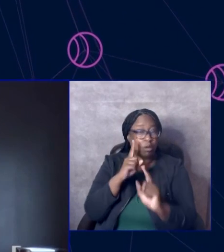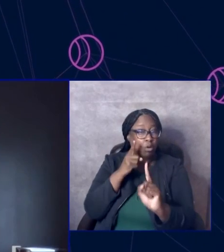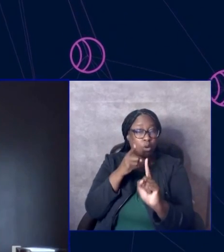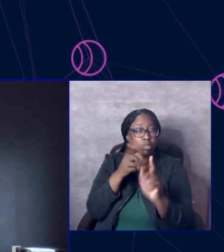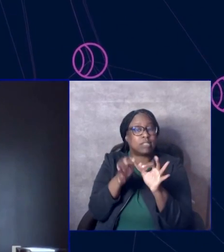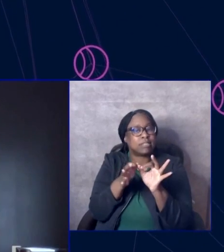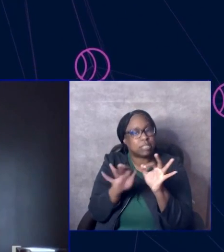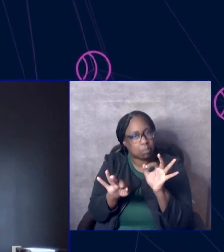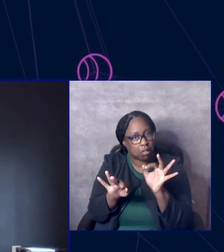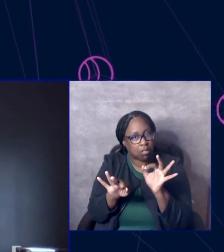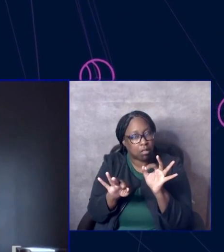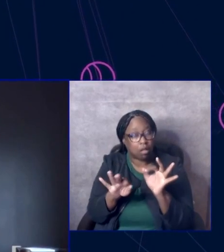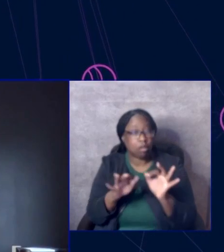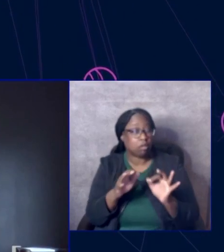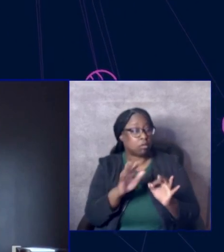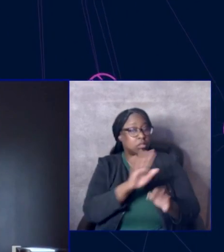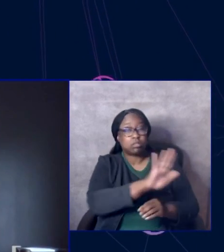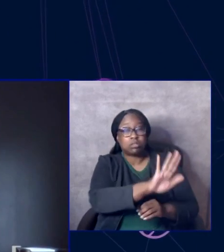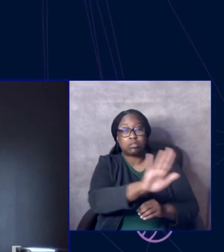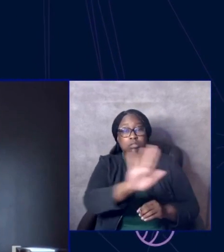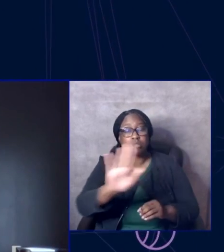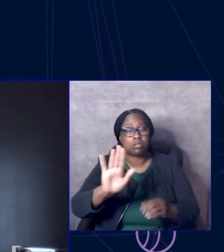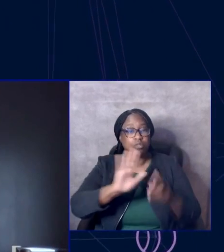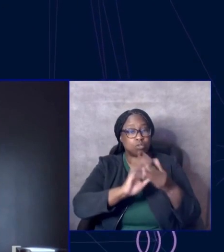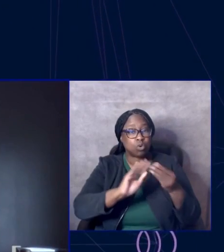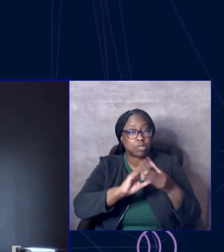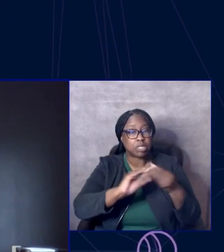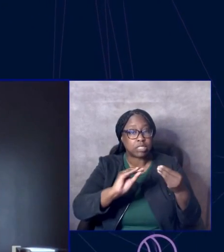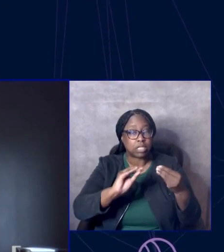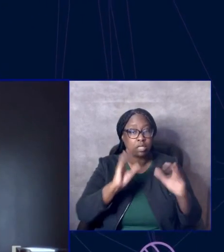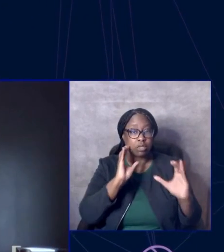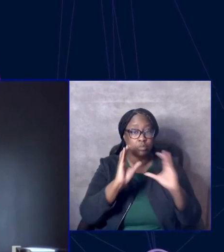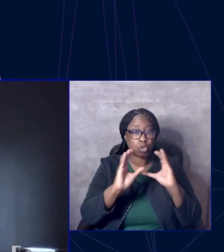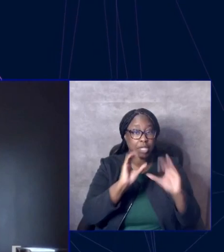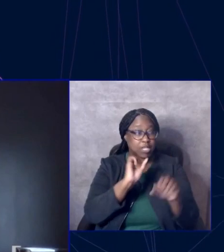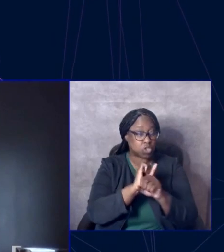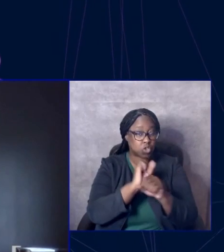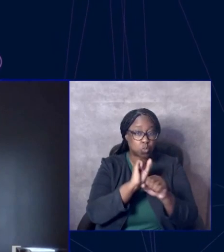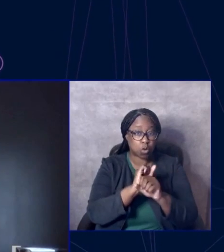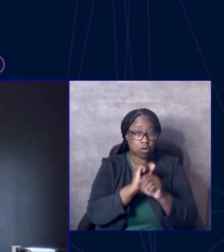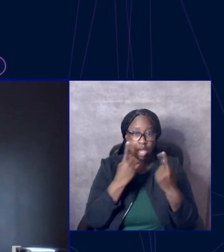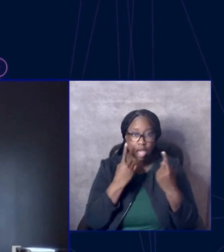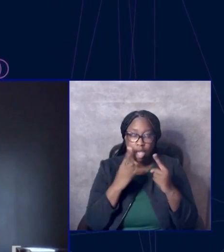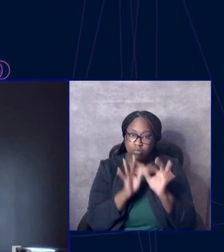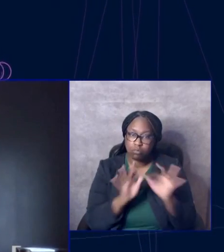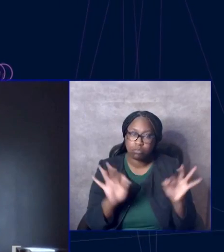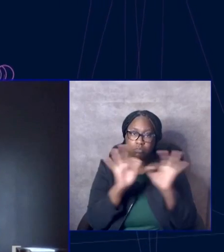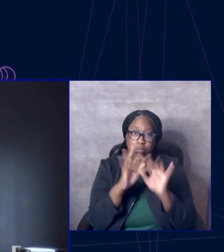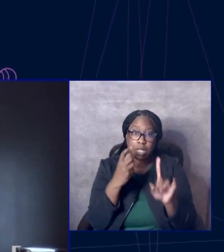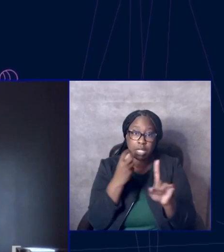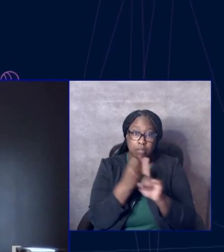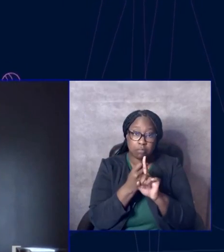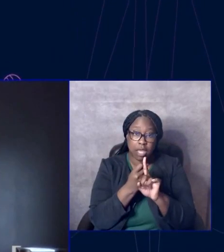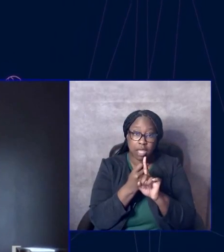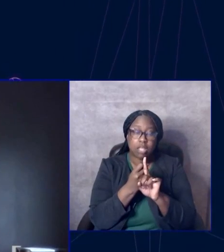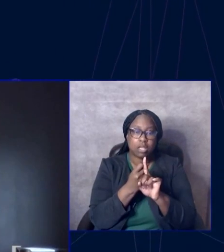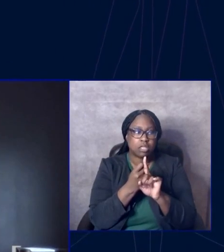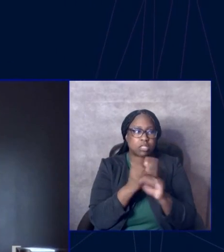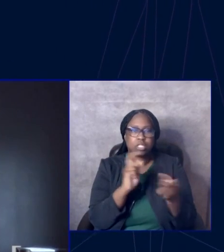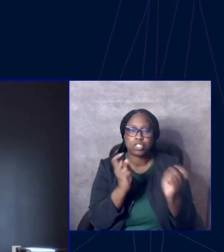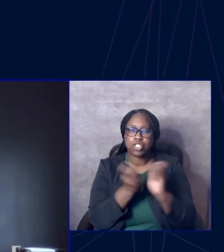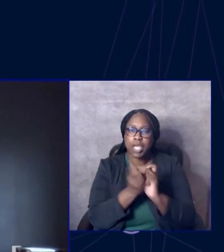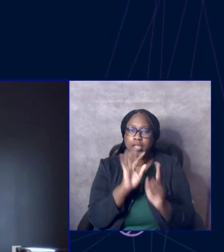lifting up stories of communications work that has had profound impact and help to reshape narratives, help to change our culture, help to